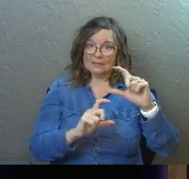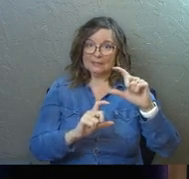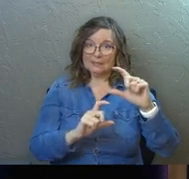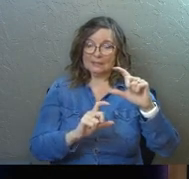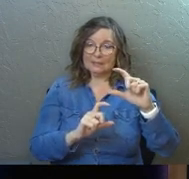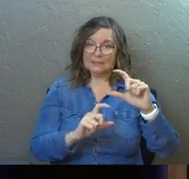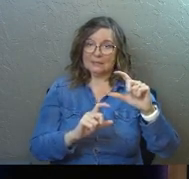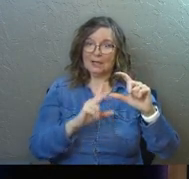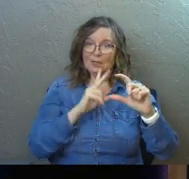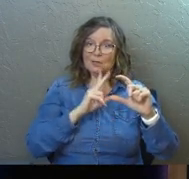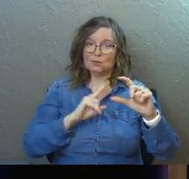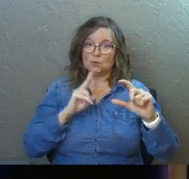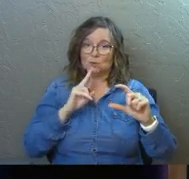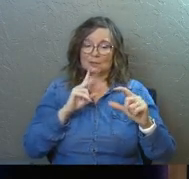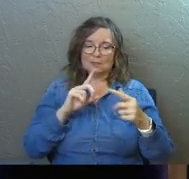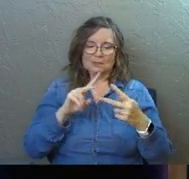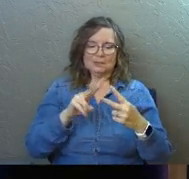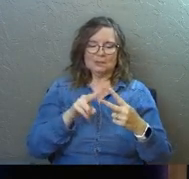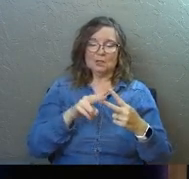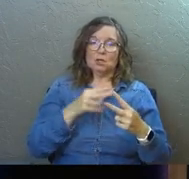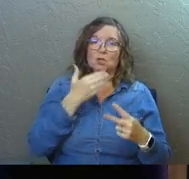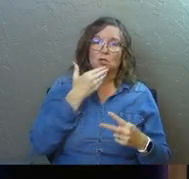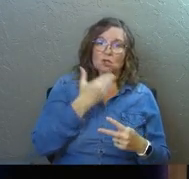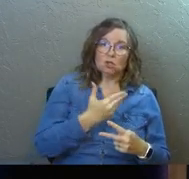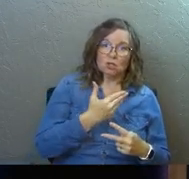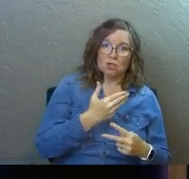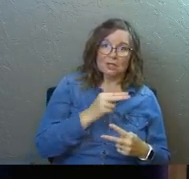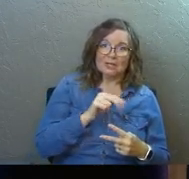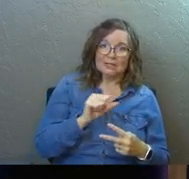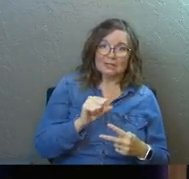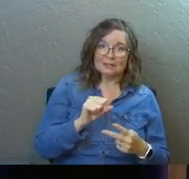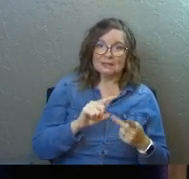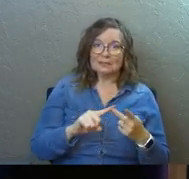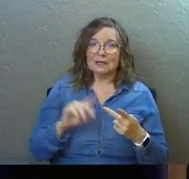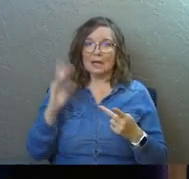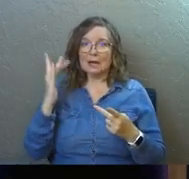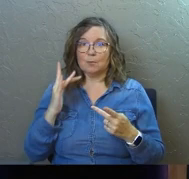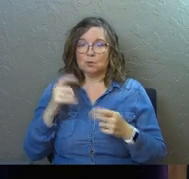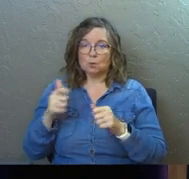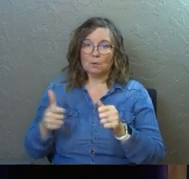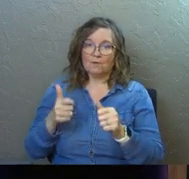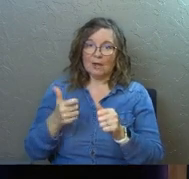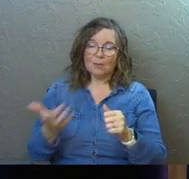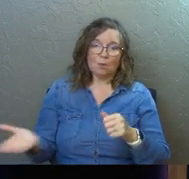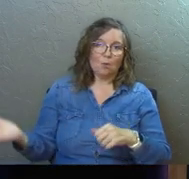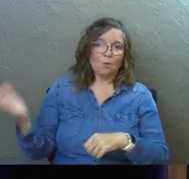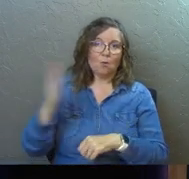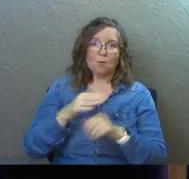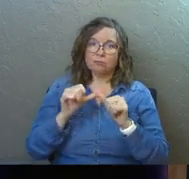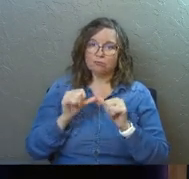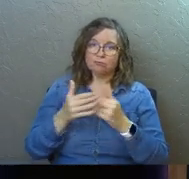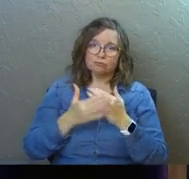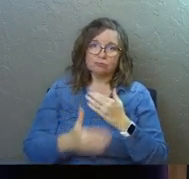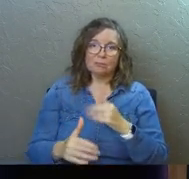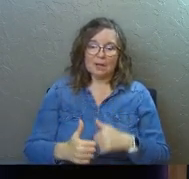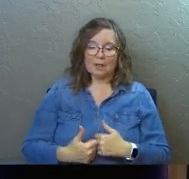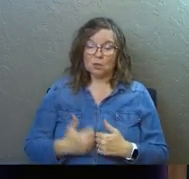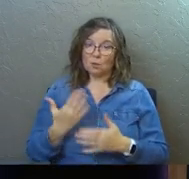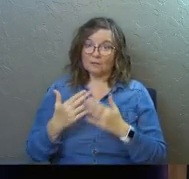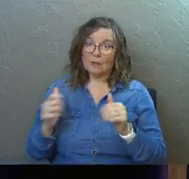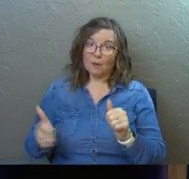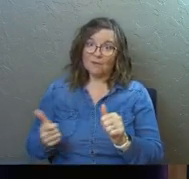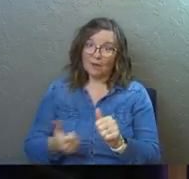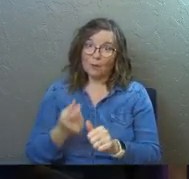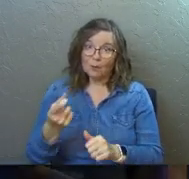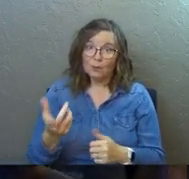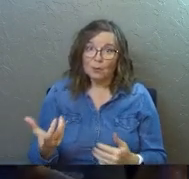twins. First, goodness and mercy shall follow me all the days of my life. You've got somebody following